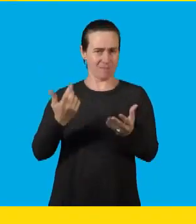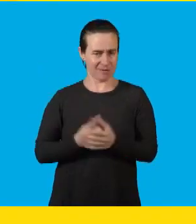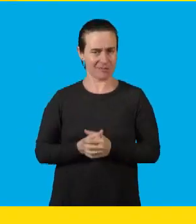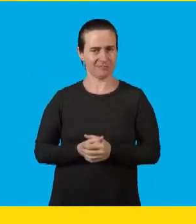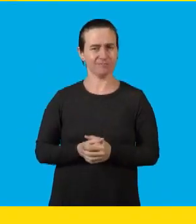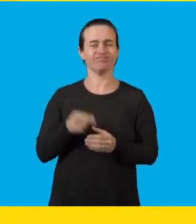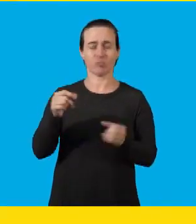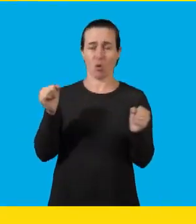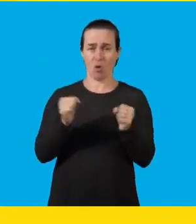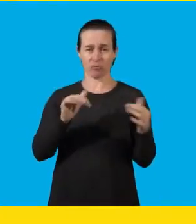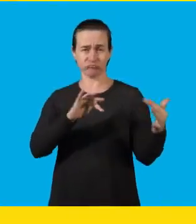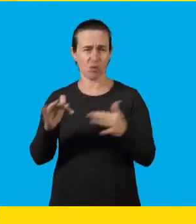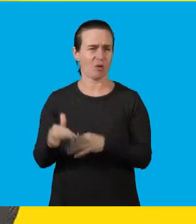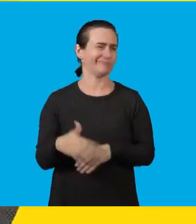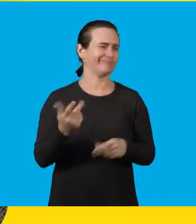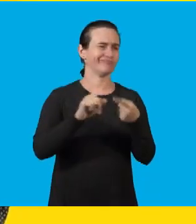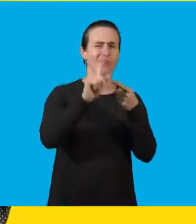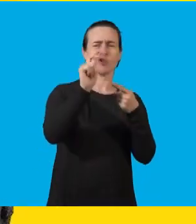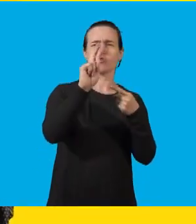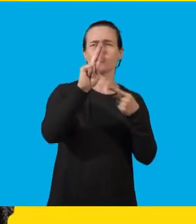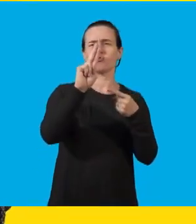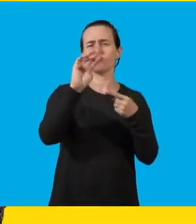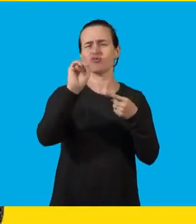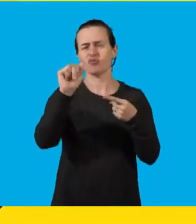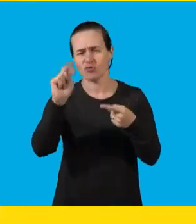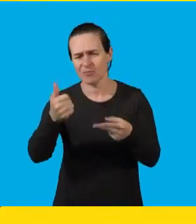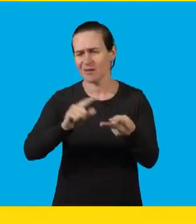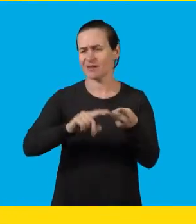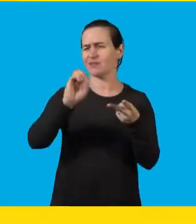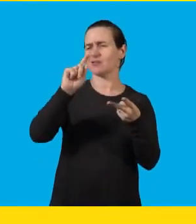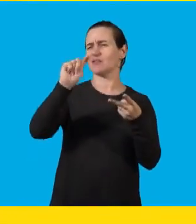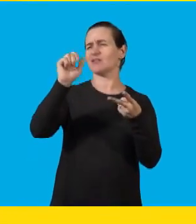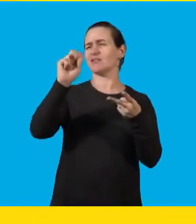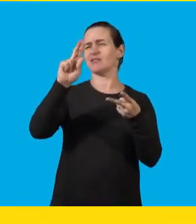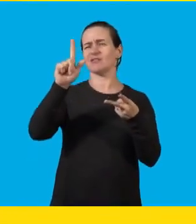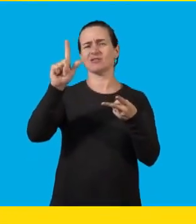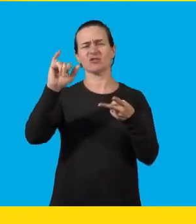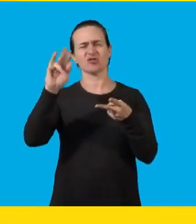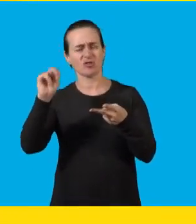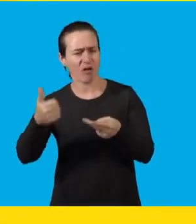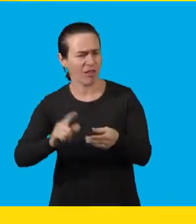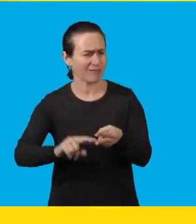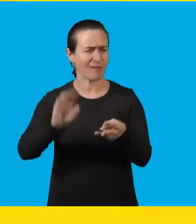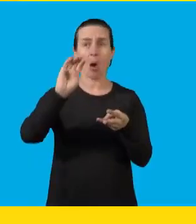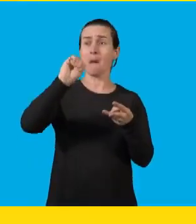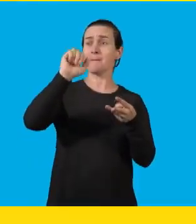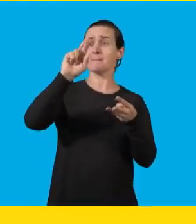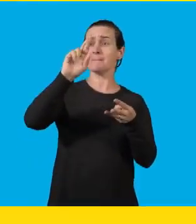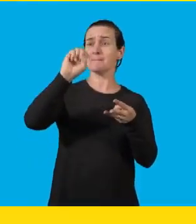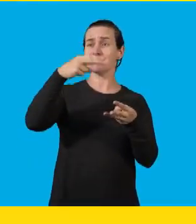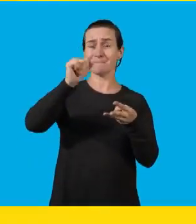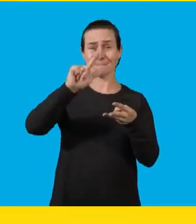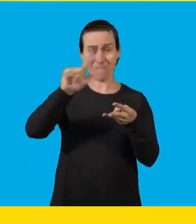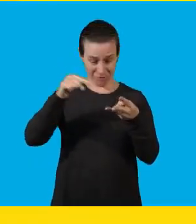So you need to know, in terms of the Cold War, Truman, Stalin, you need to know Marshall, for Marshall Plan, what did